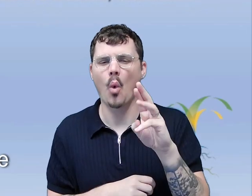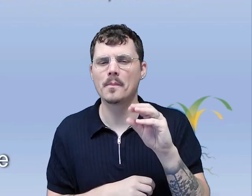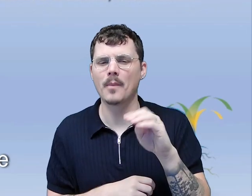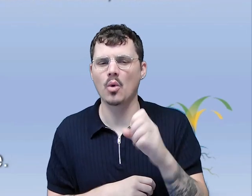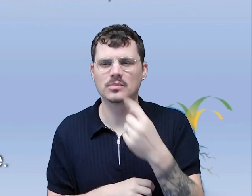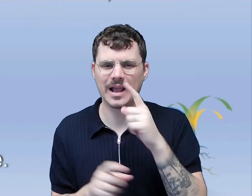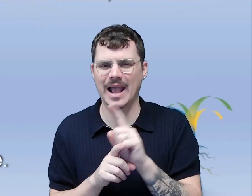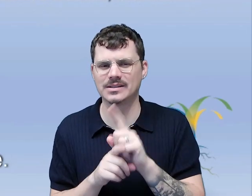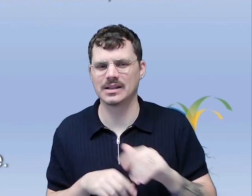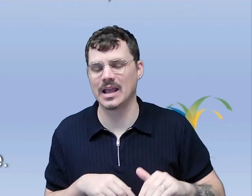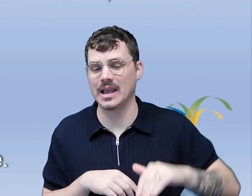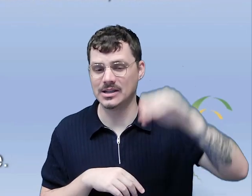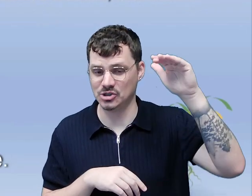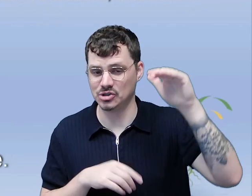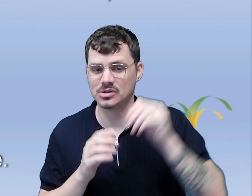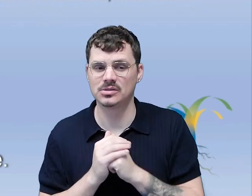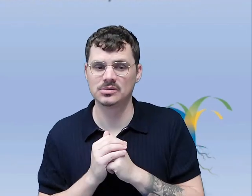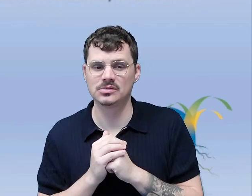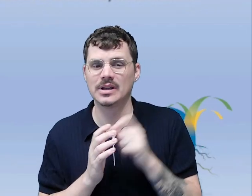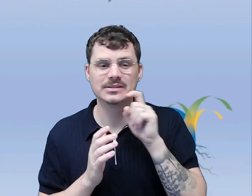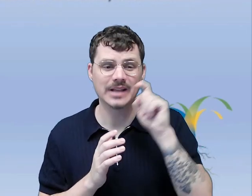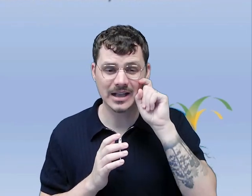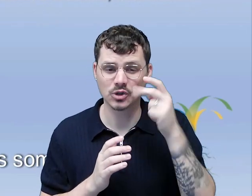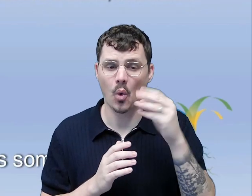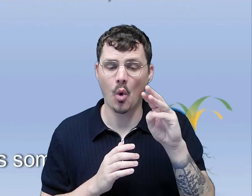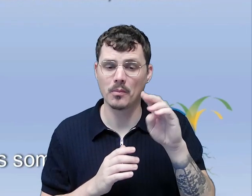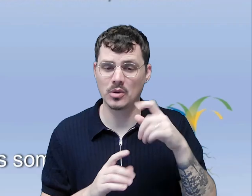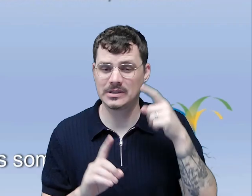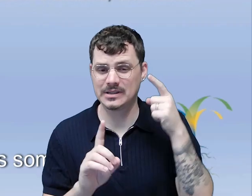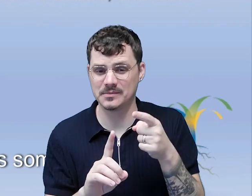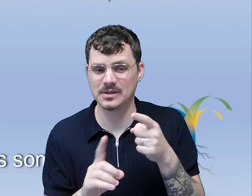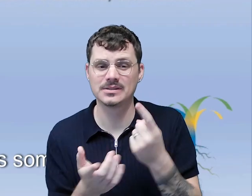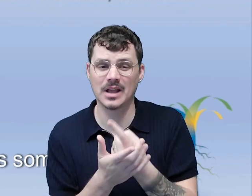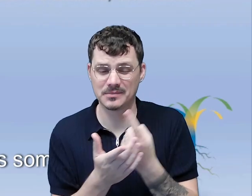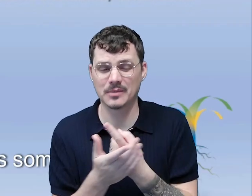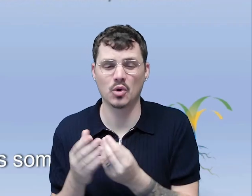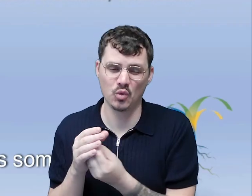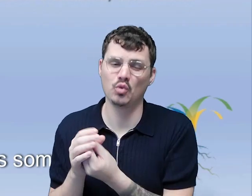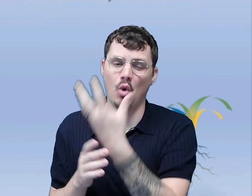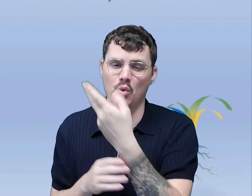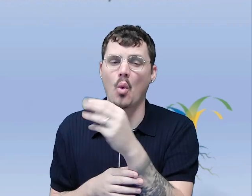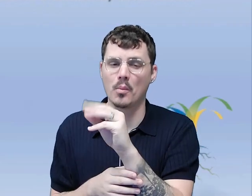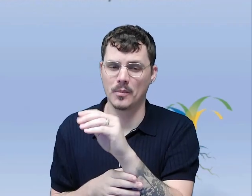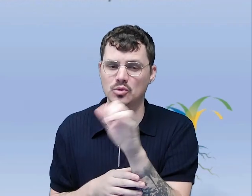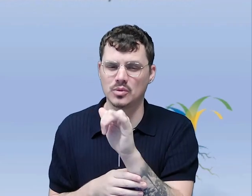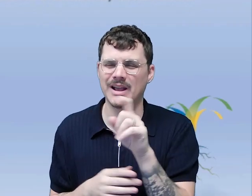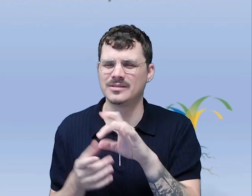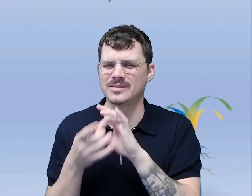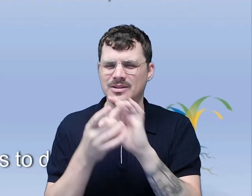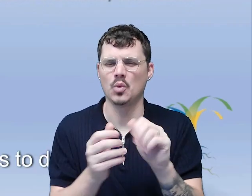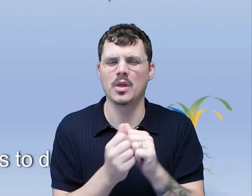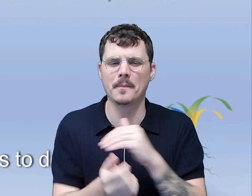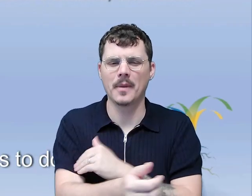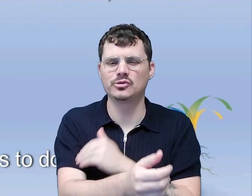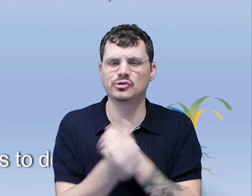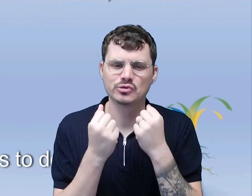some hormone supplementation as they age. Sex hormones typically, sometimes some growth hormone as well.